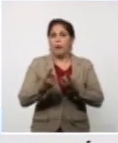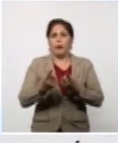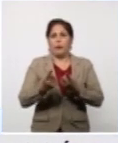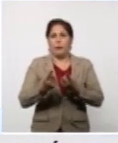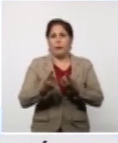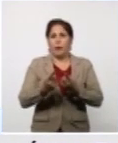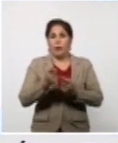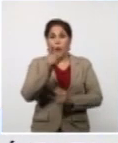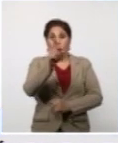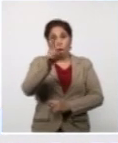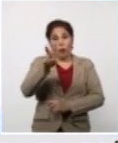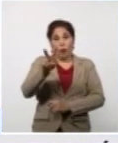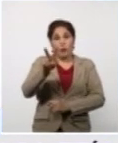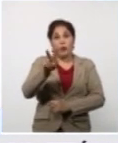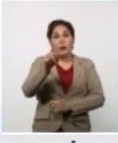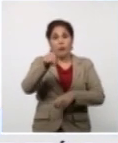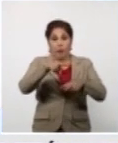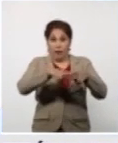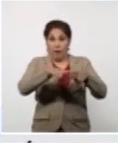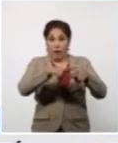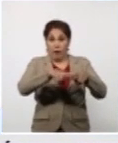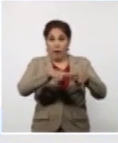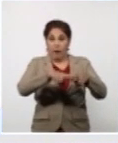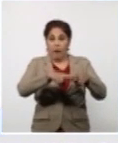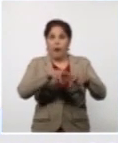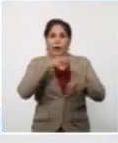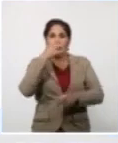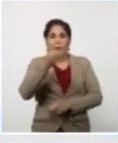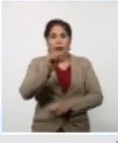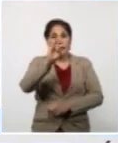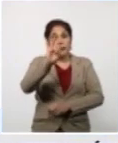distributed in 5 municipalities of the province,